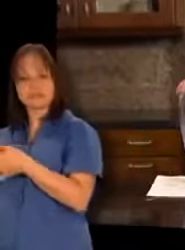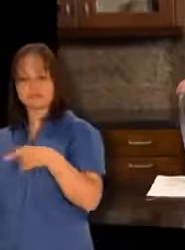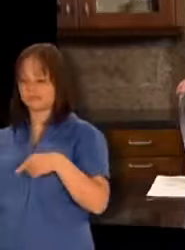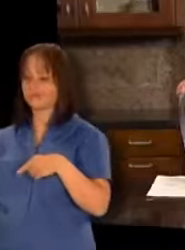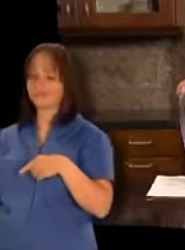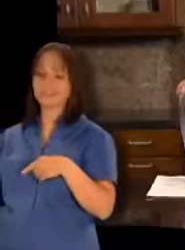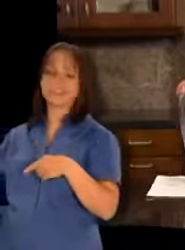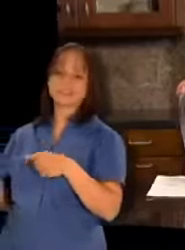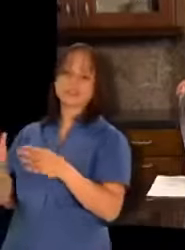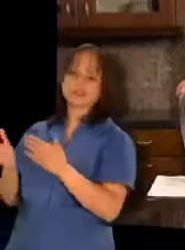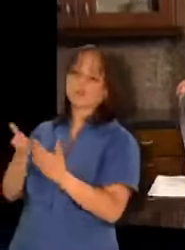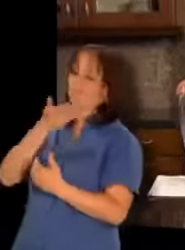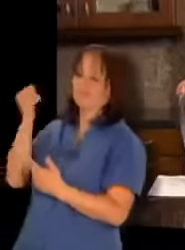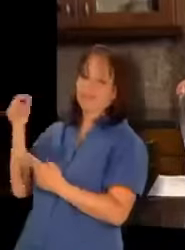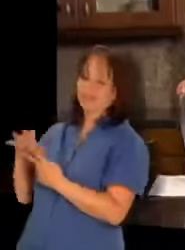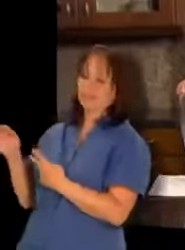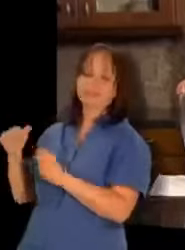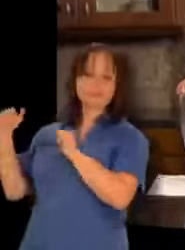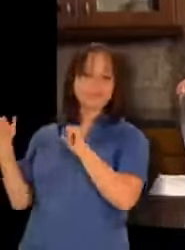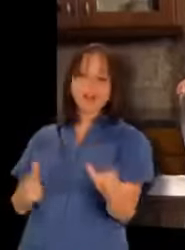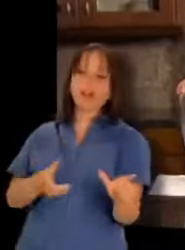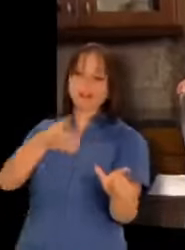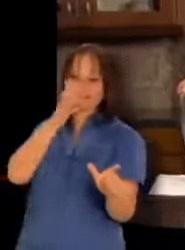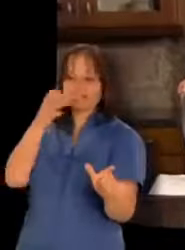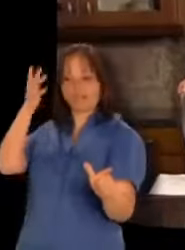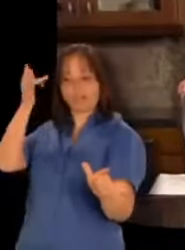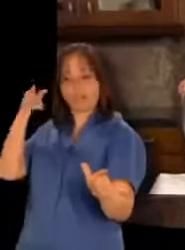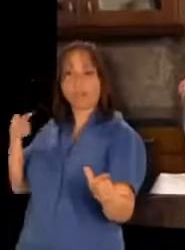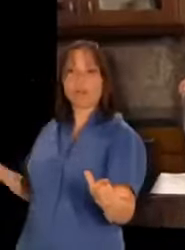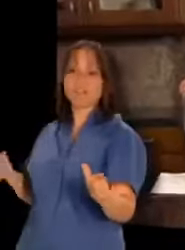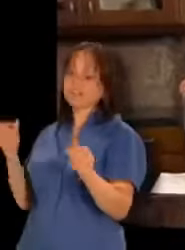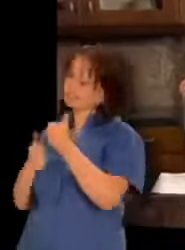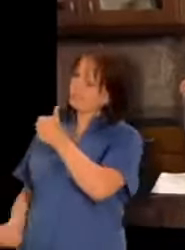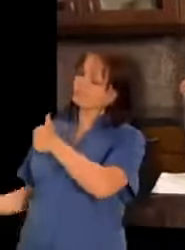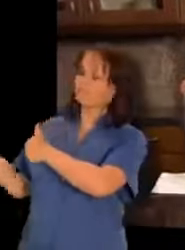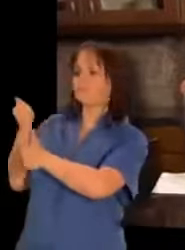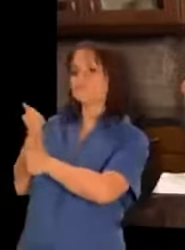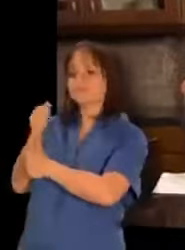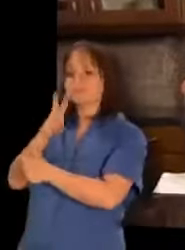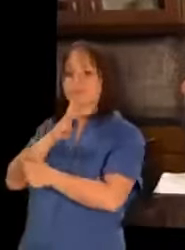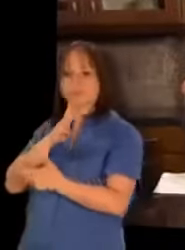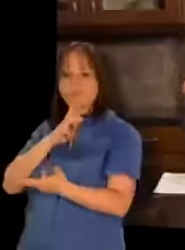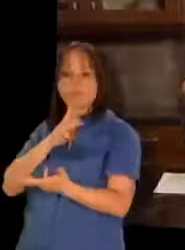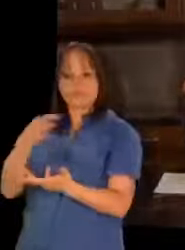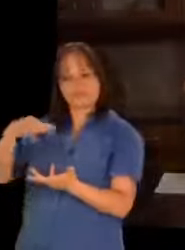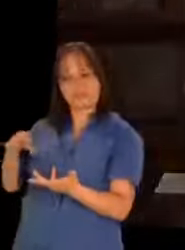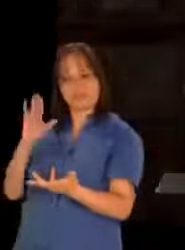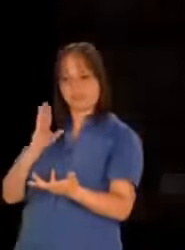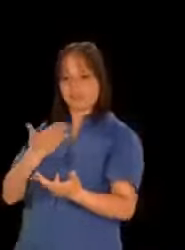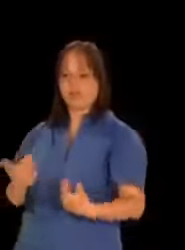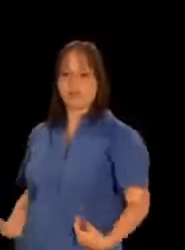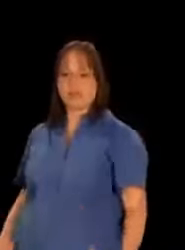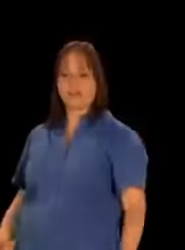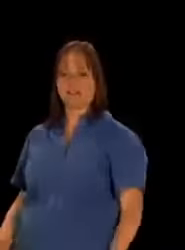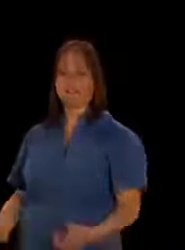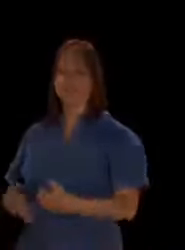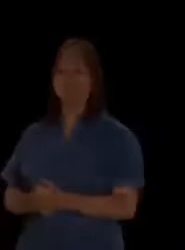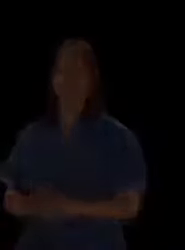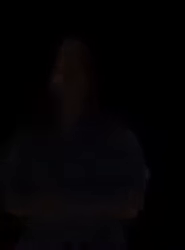should be the water of choice for everybody to drink because it's far superior water and beneficial for the body.